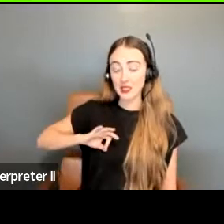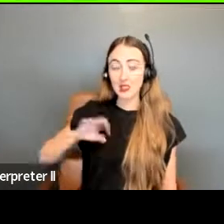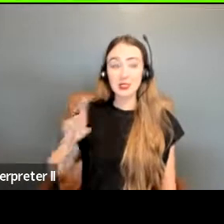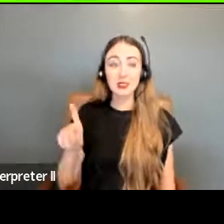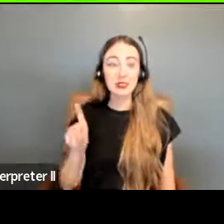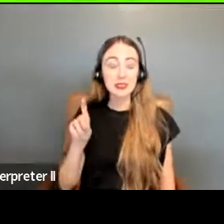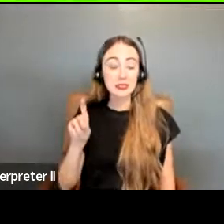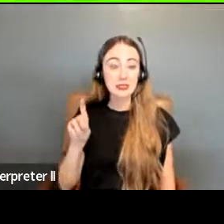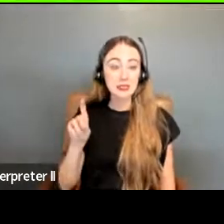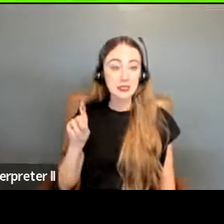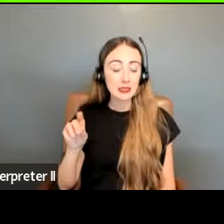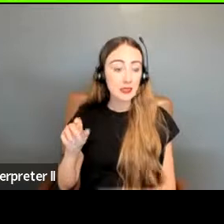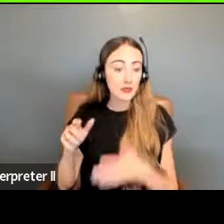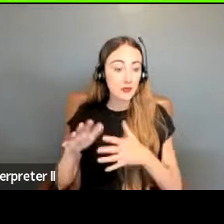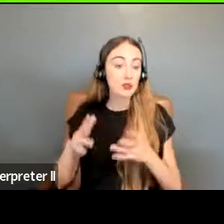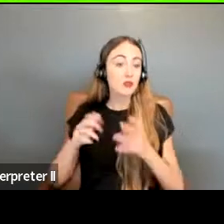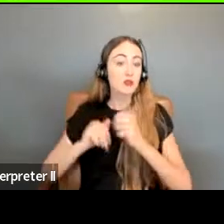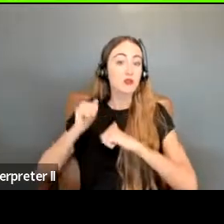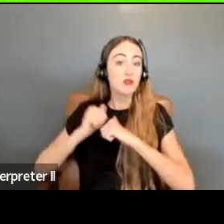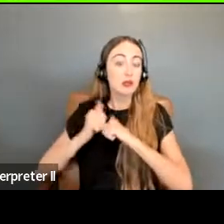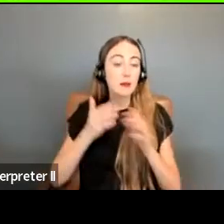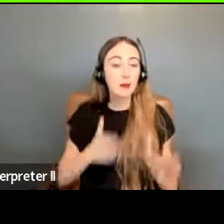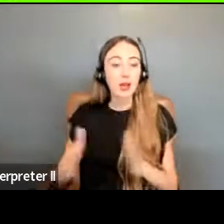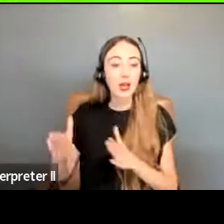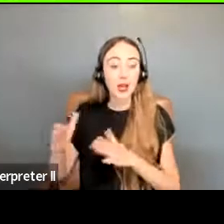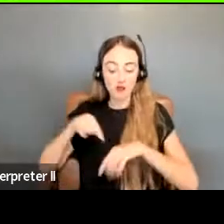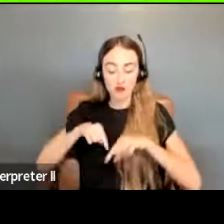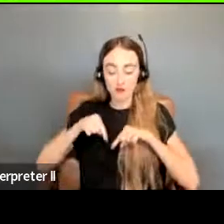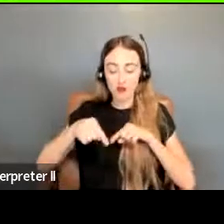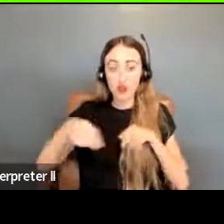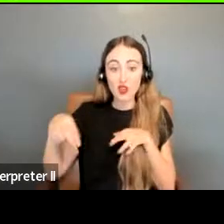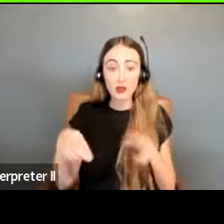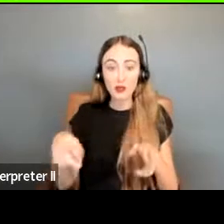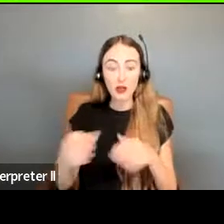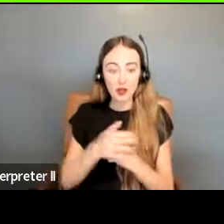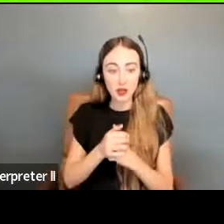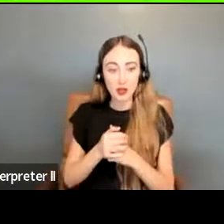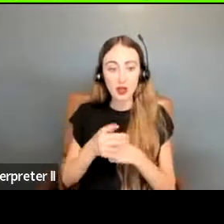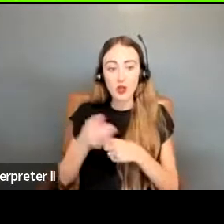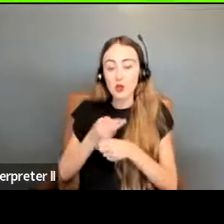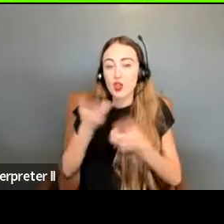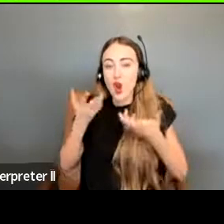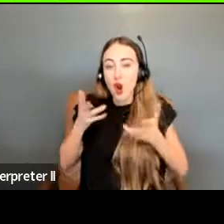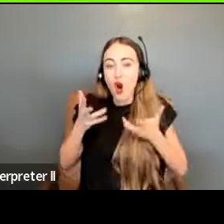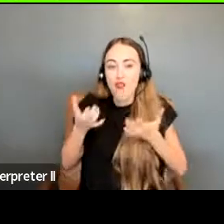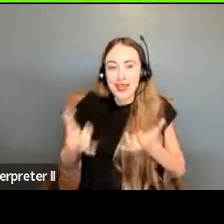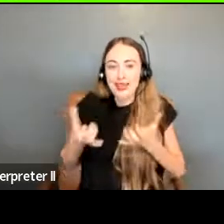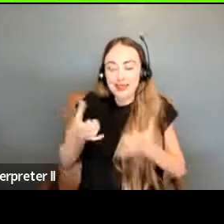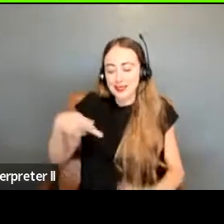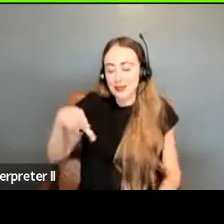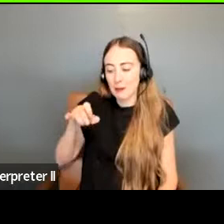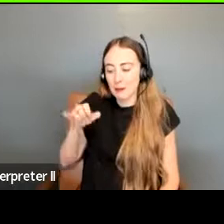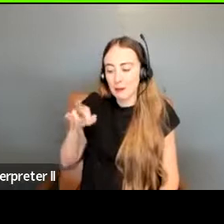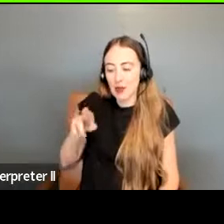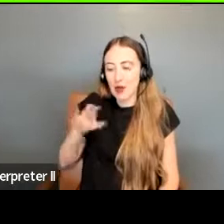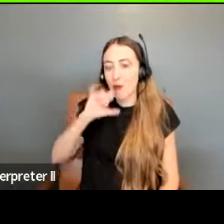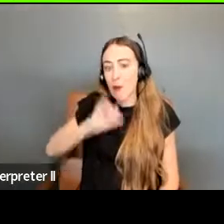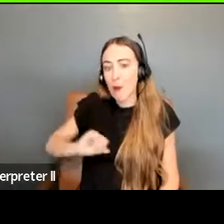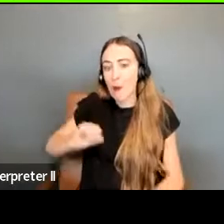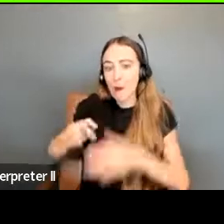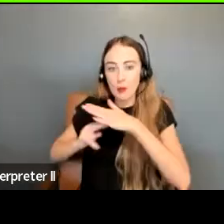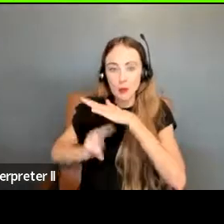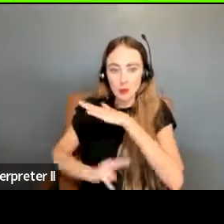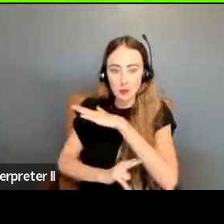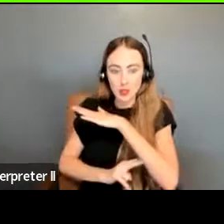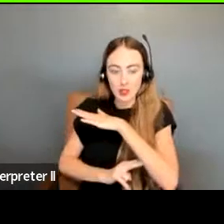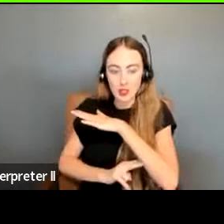if constructed as planned over the river, reusing the already existing piers of the old bridge. It